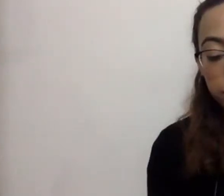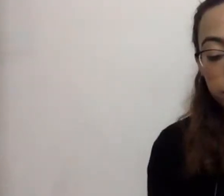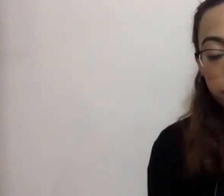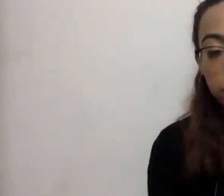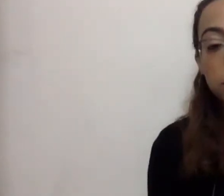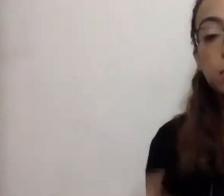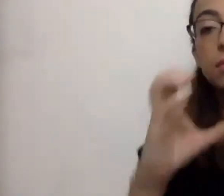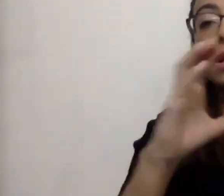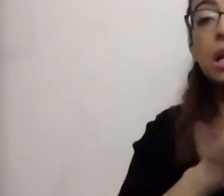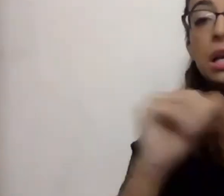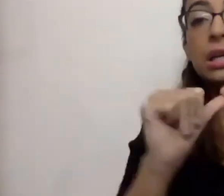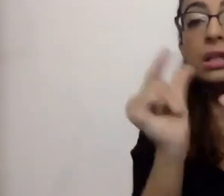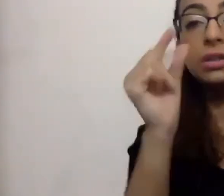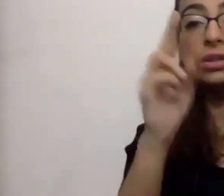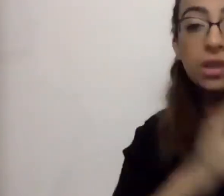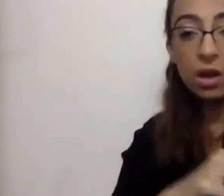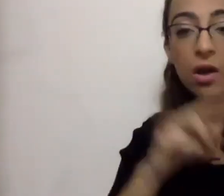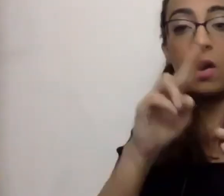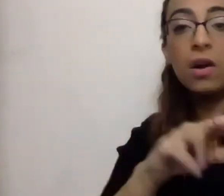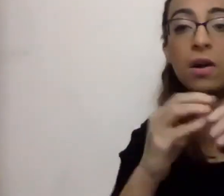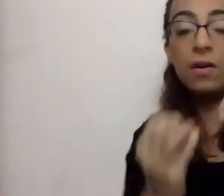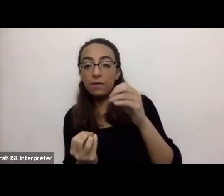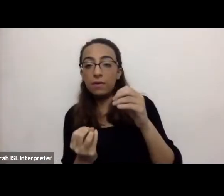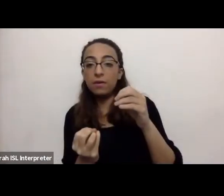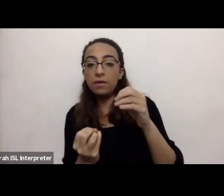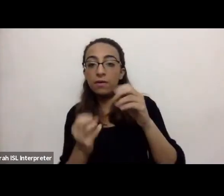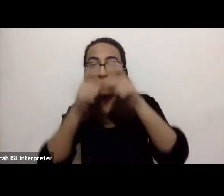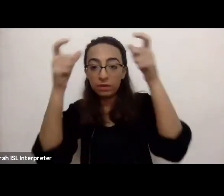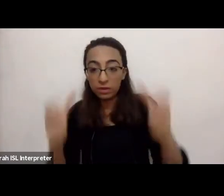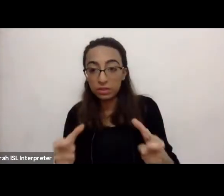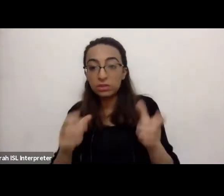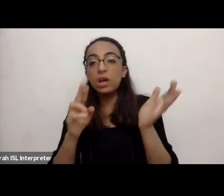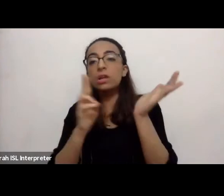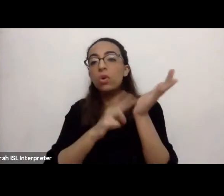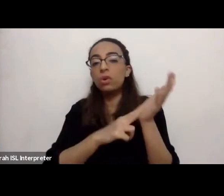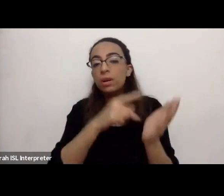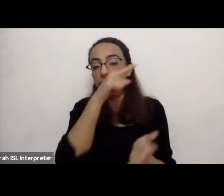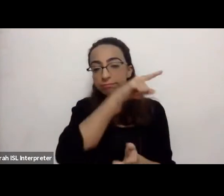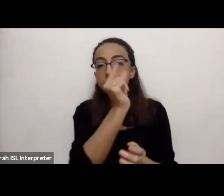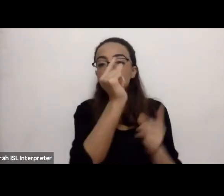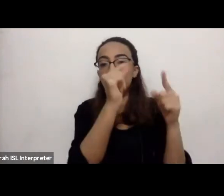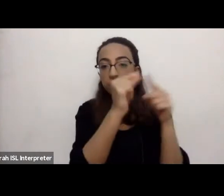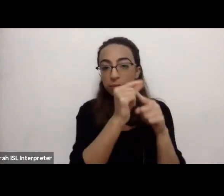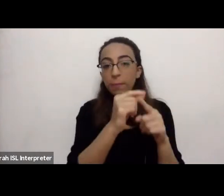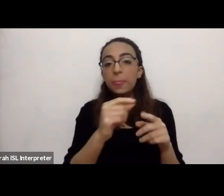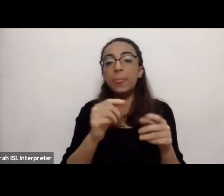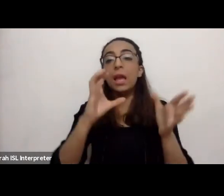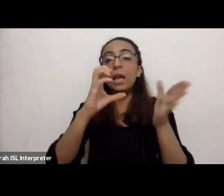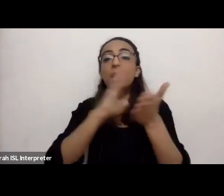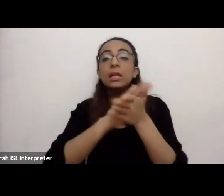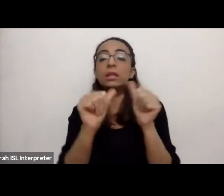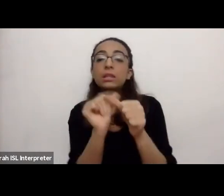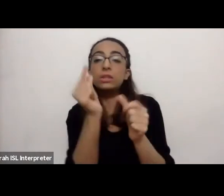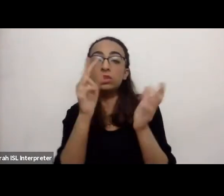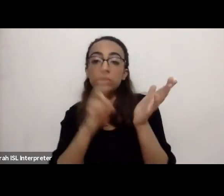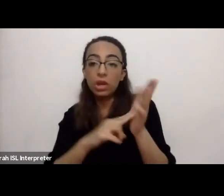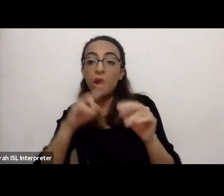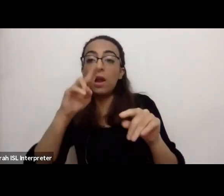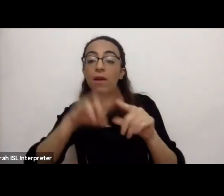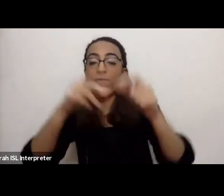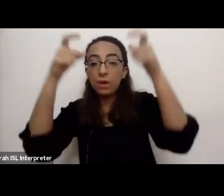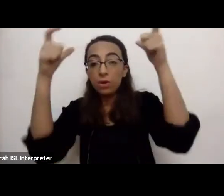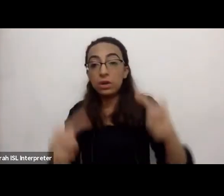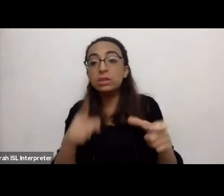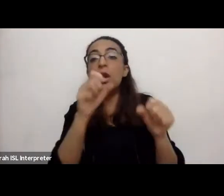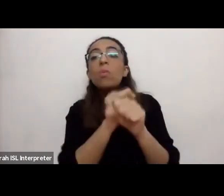Chao Foundation, Noida, UP. Chao Foundation works for the rehabilitation of